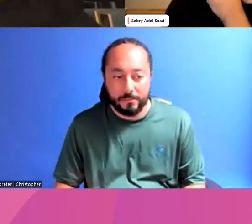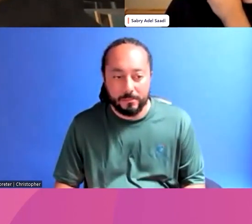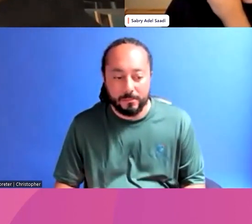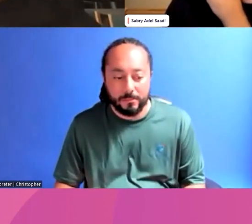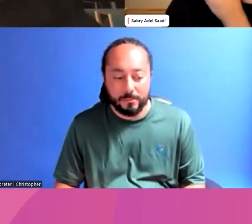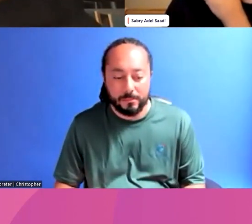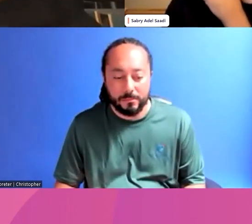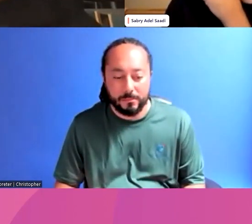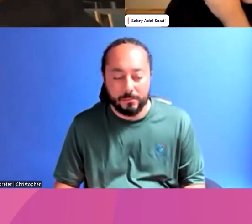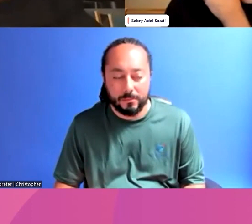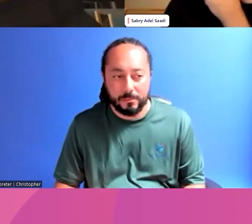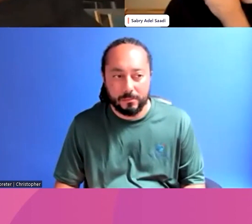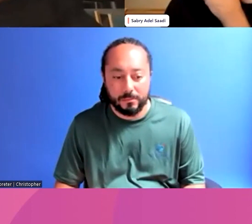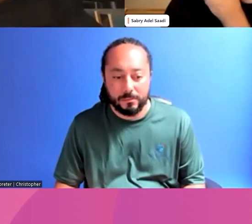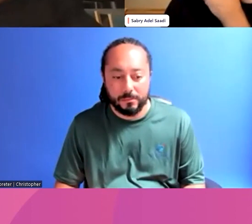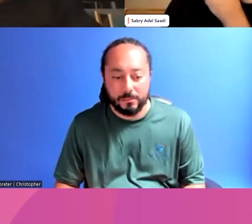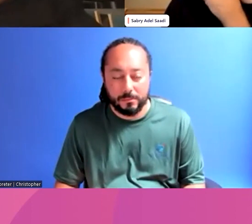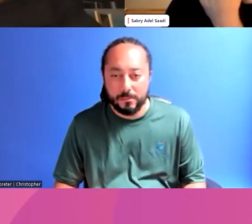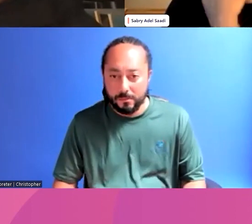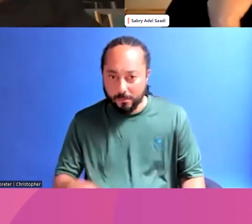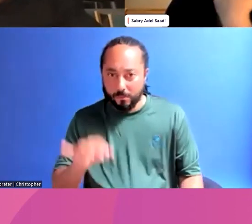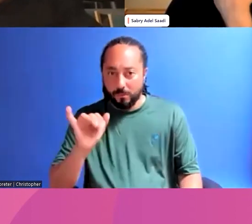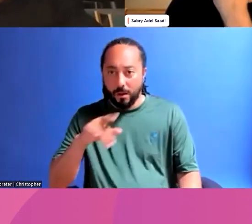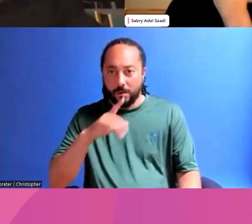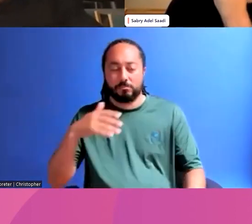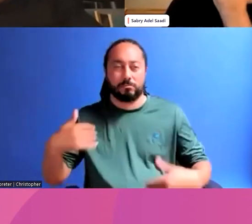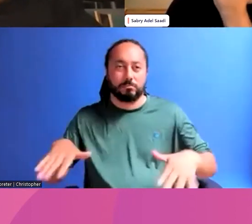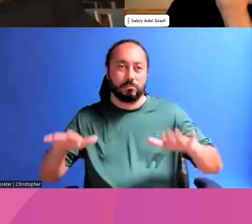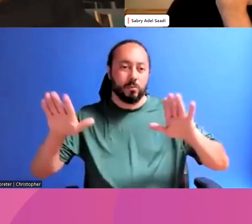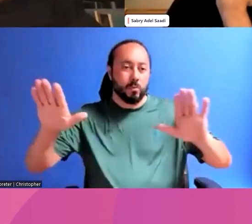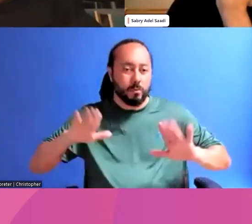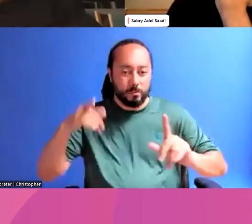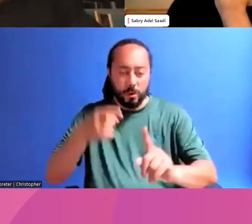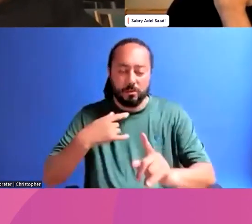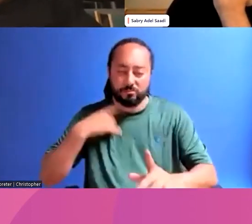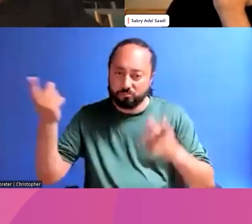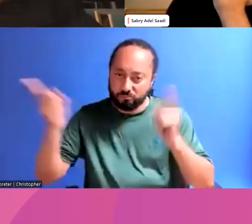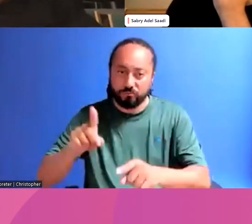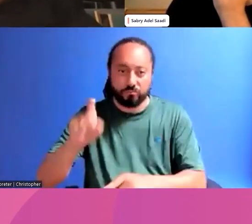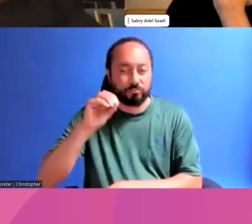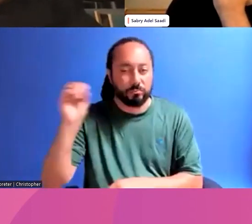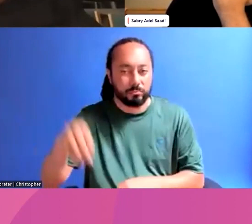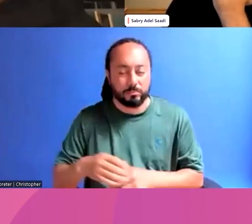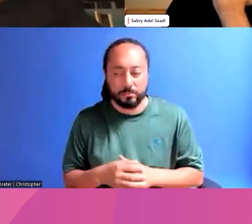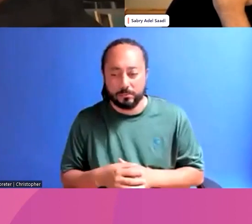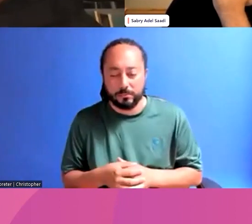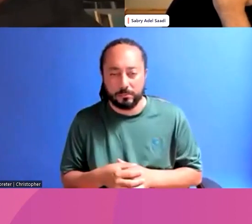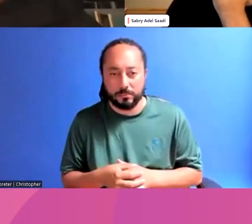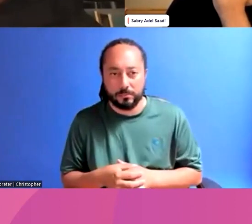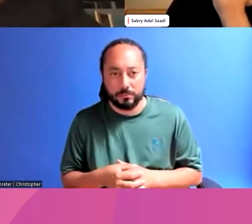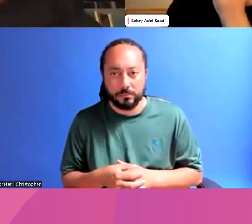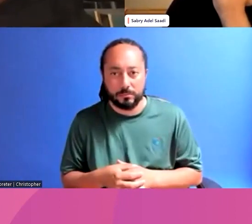Yeah, no, that's a wonderful point, and I echo that 100%. I